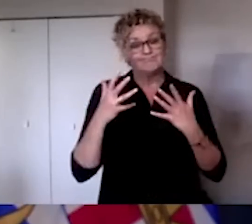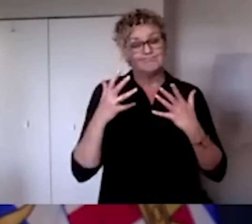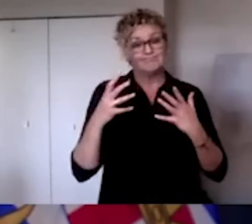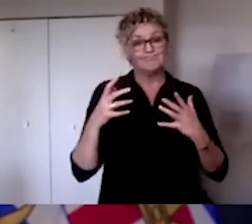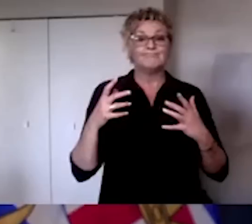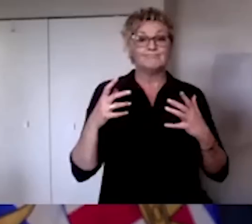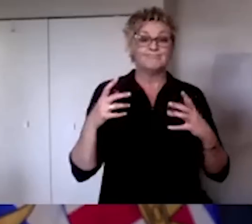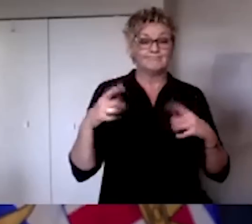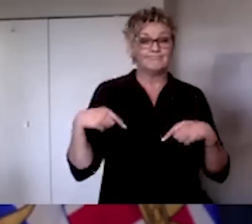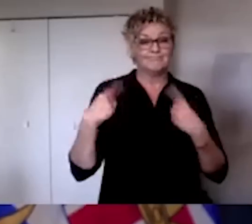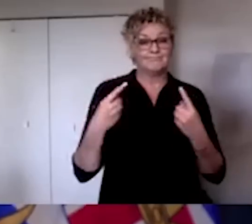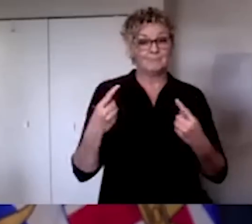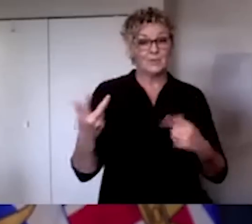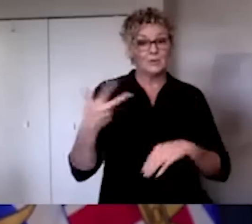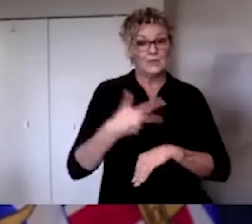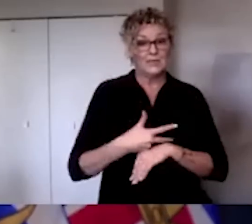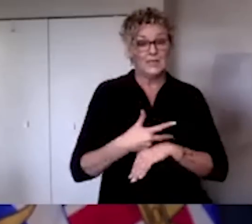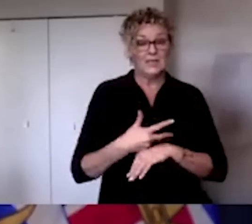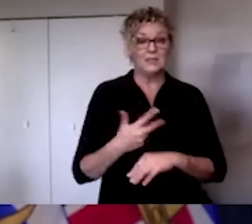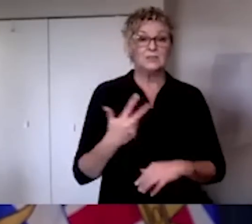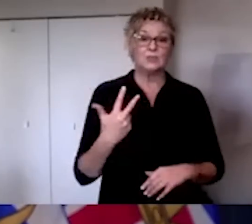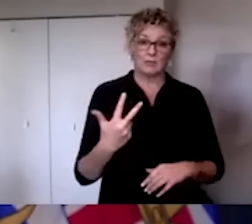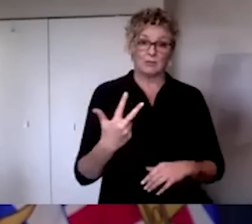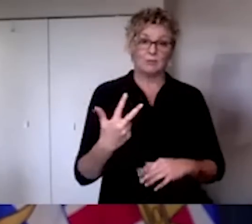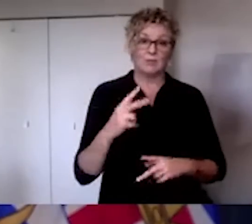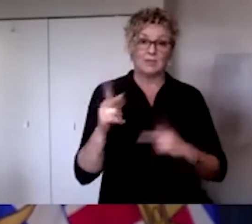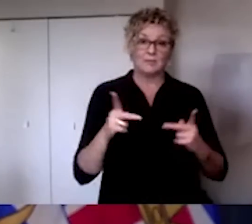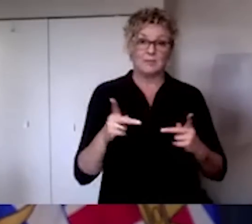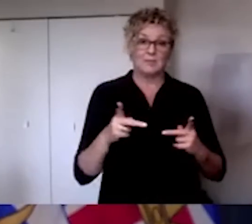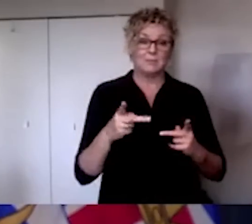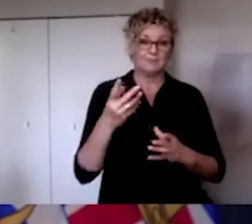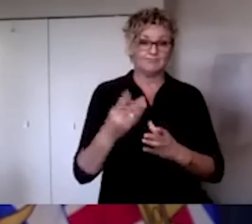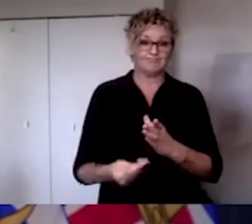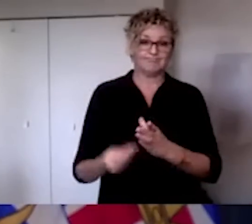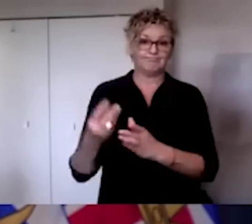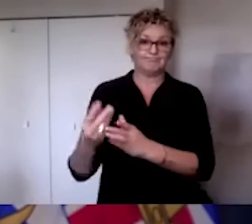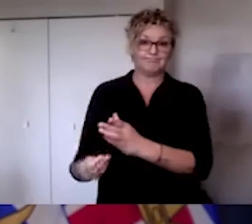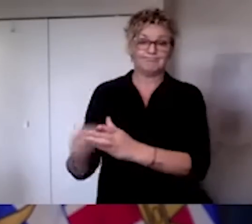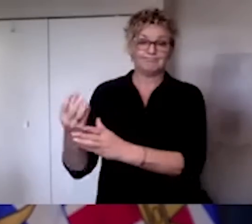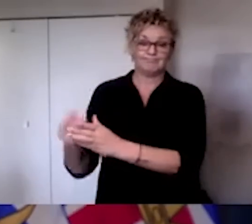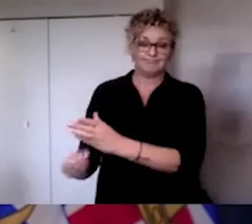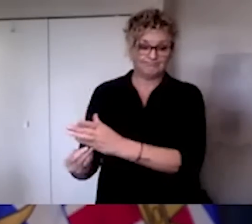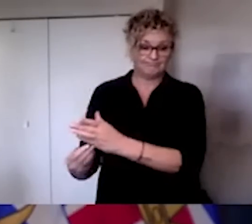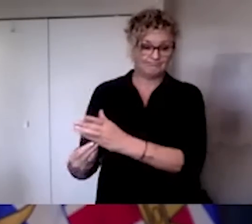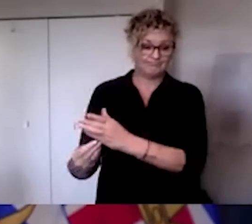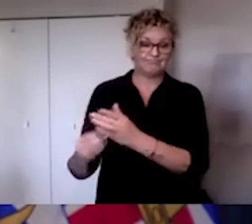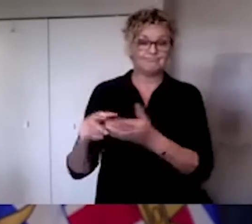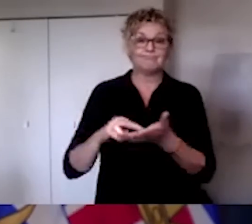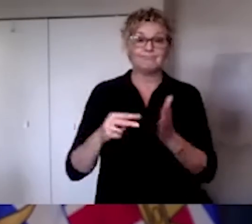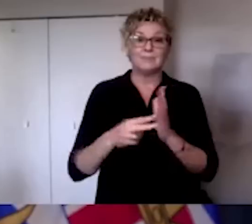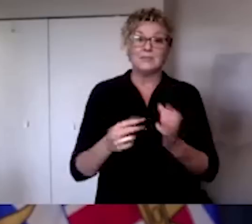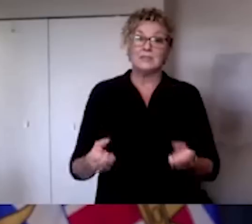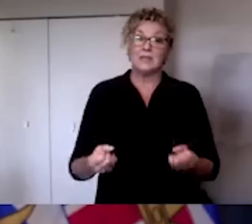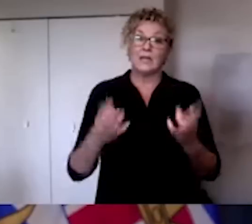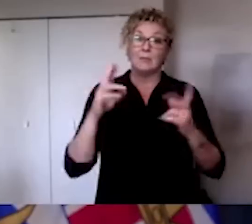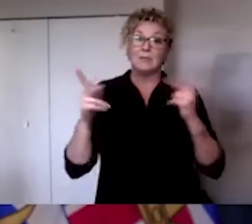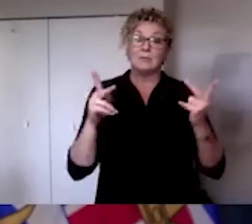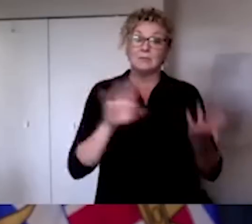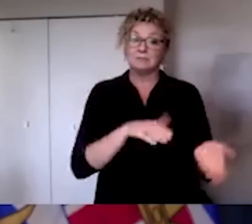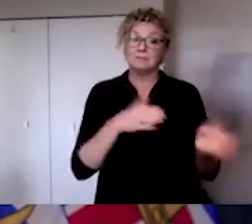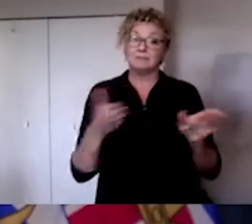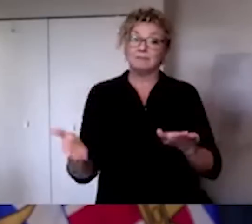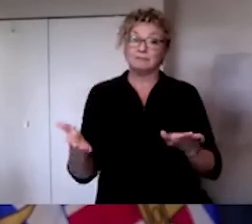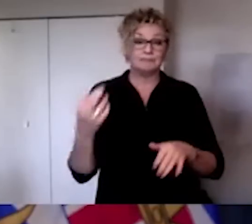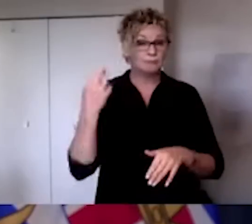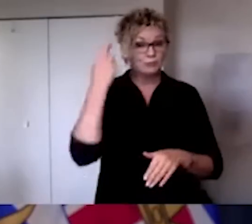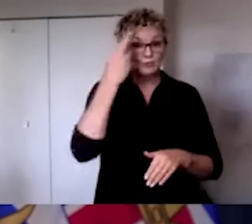ICU. And that includes 32 people in hospital in Vancouver Coastal, plus 1 person who is from outside